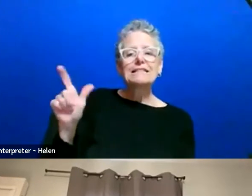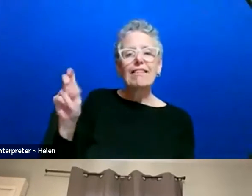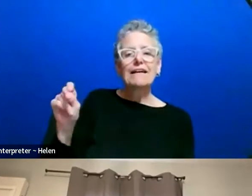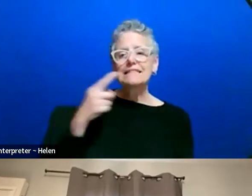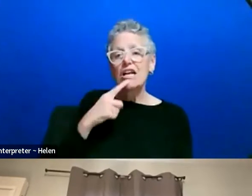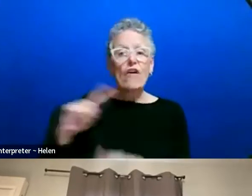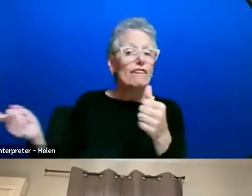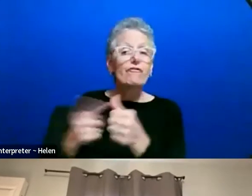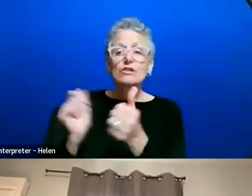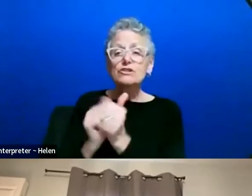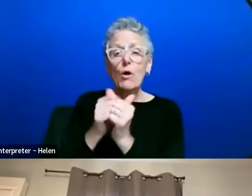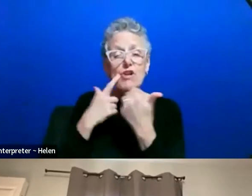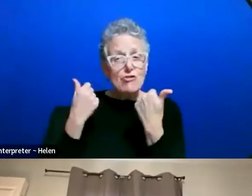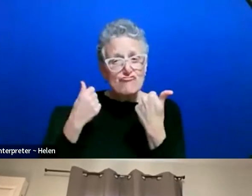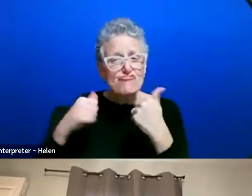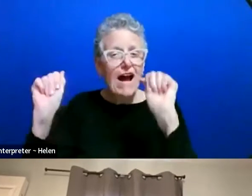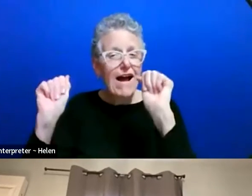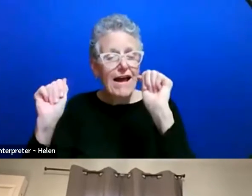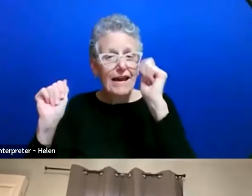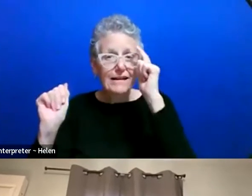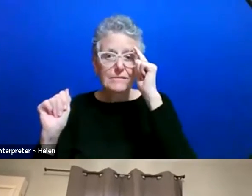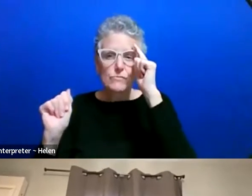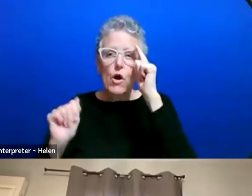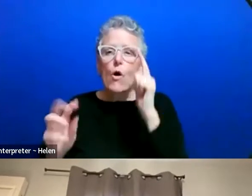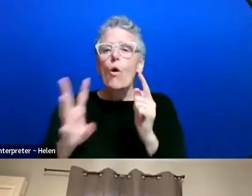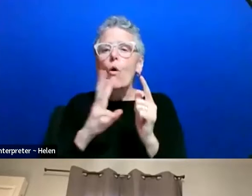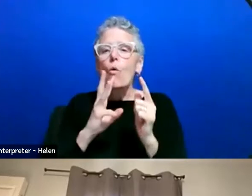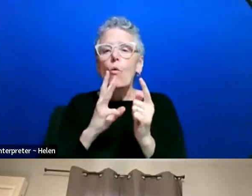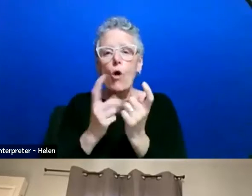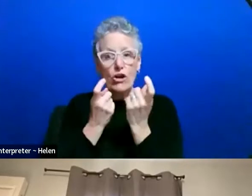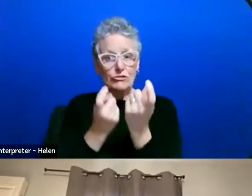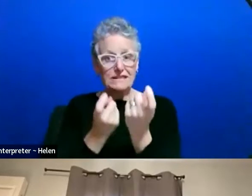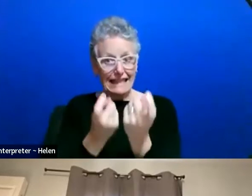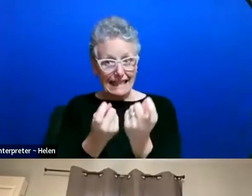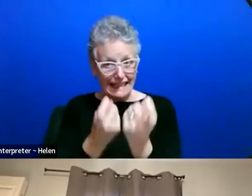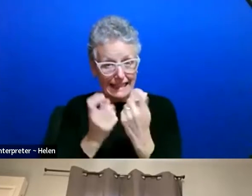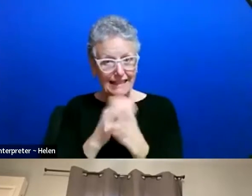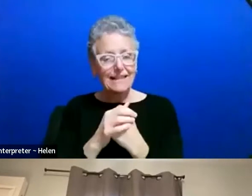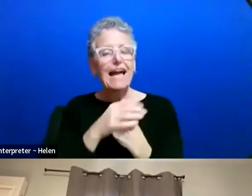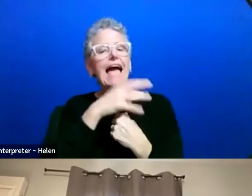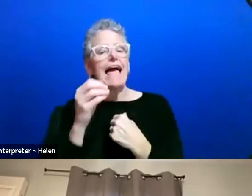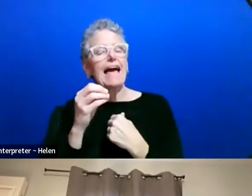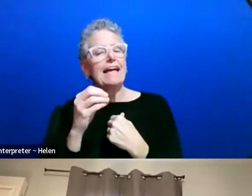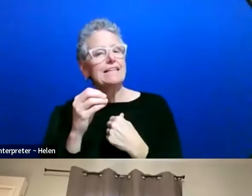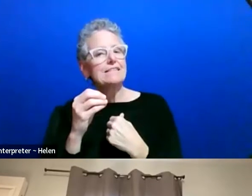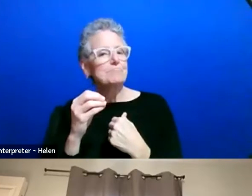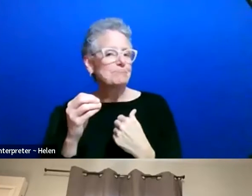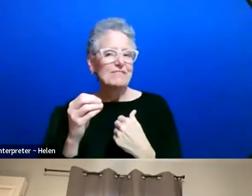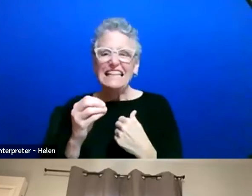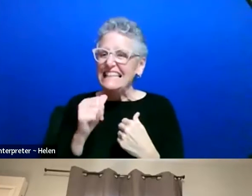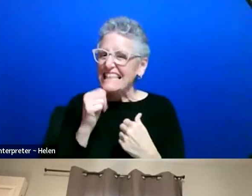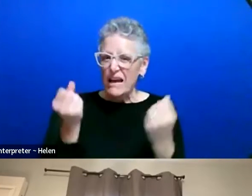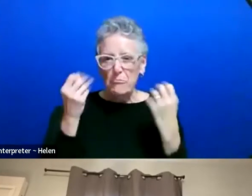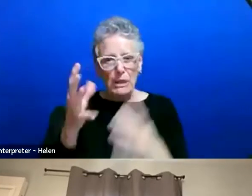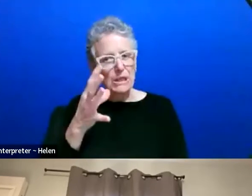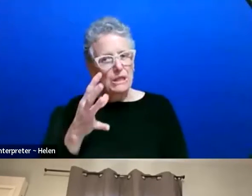tried, well, it was probably water skiing. And there are not a ton of women that